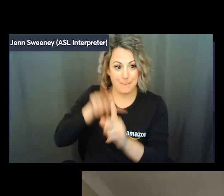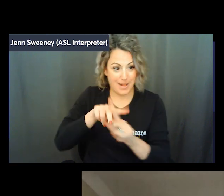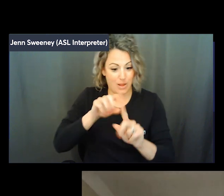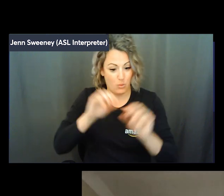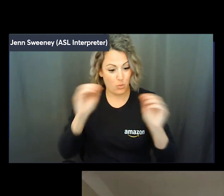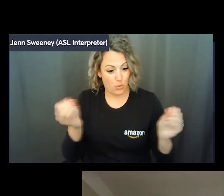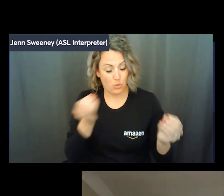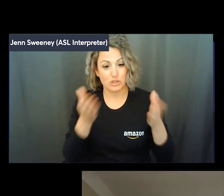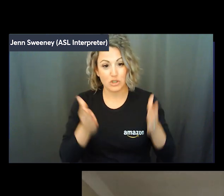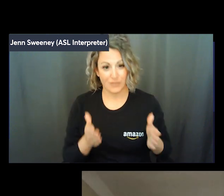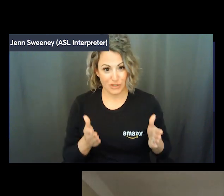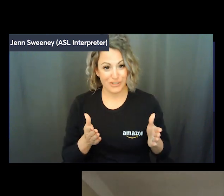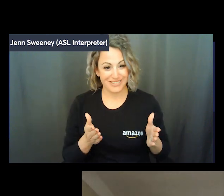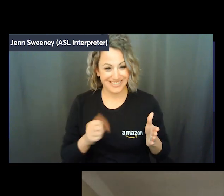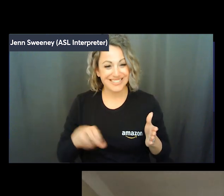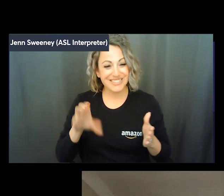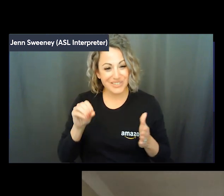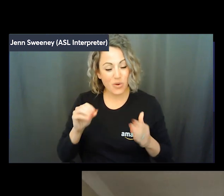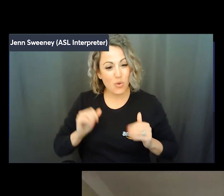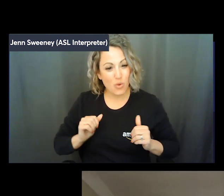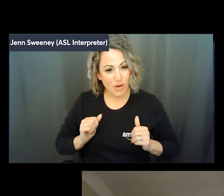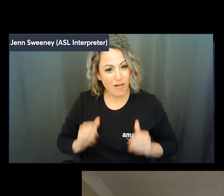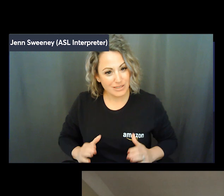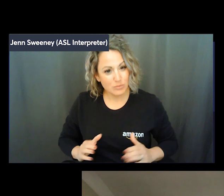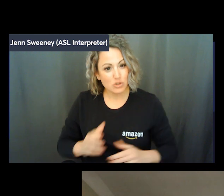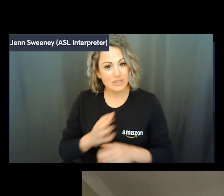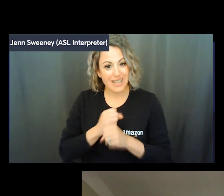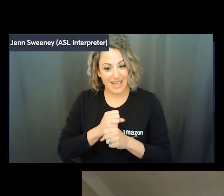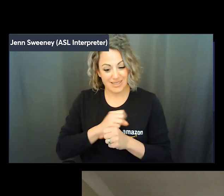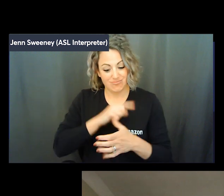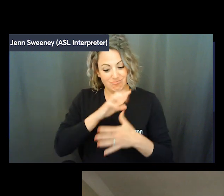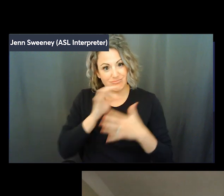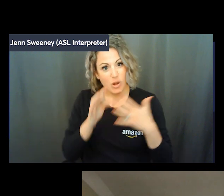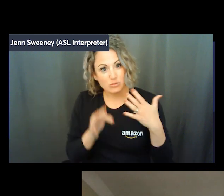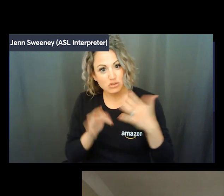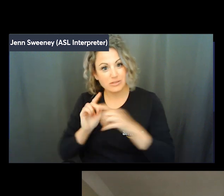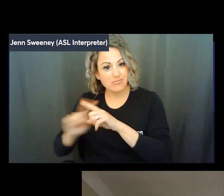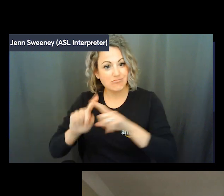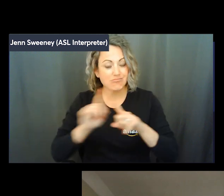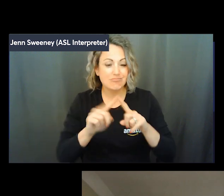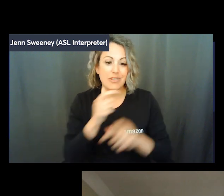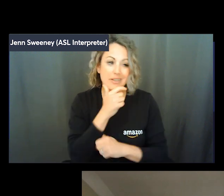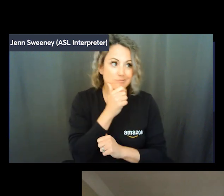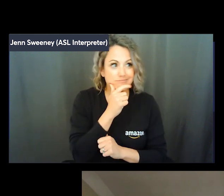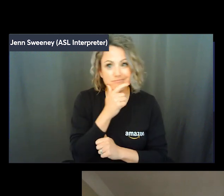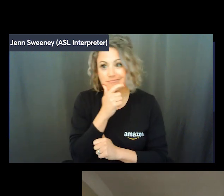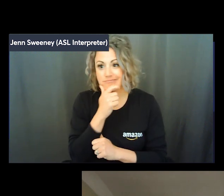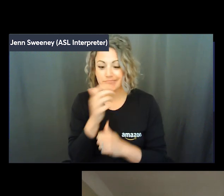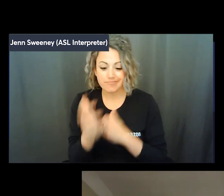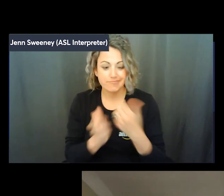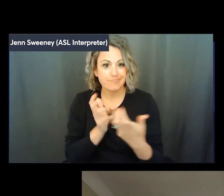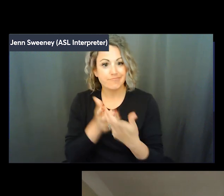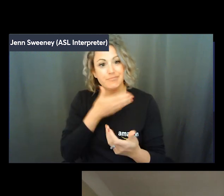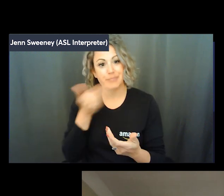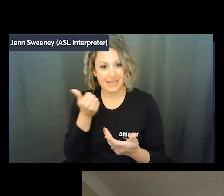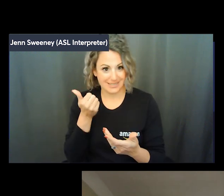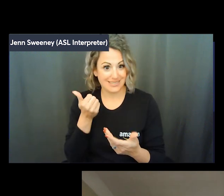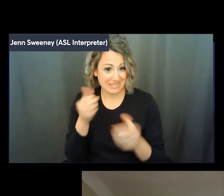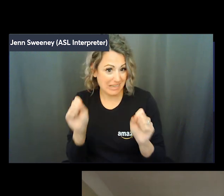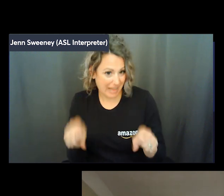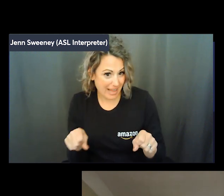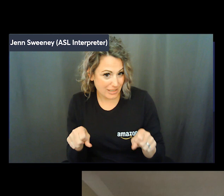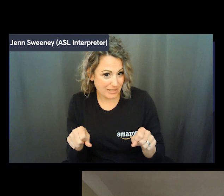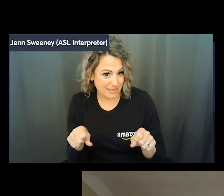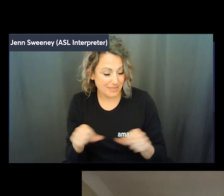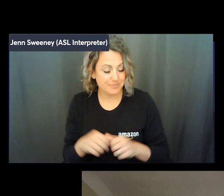customers get the breadth of all the options and the flexibility to choose whatever option that works best for them.